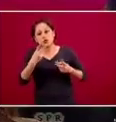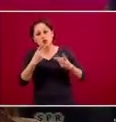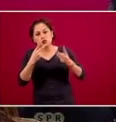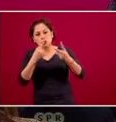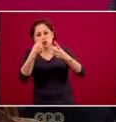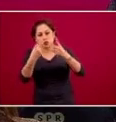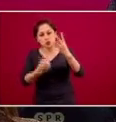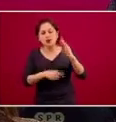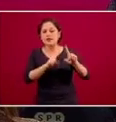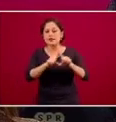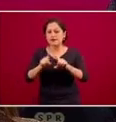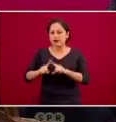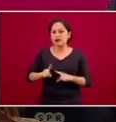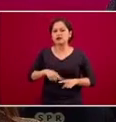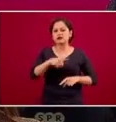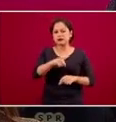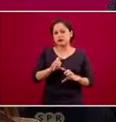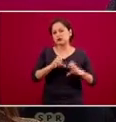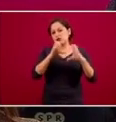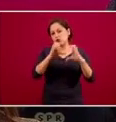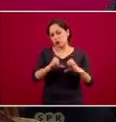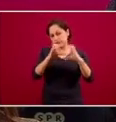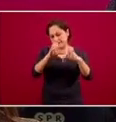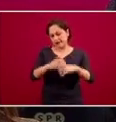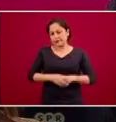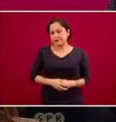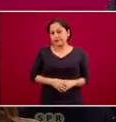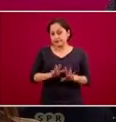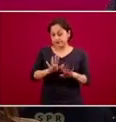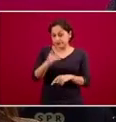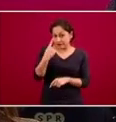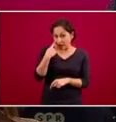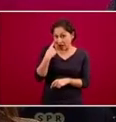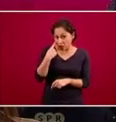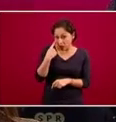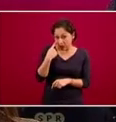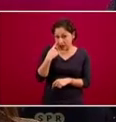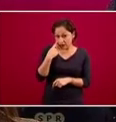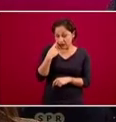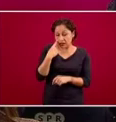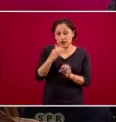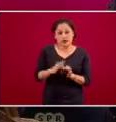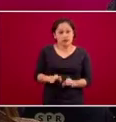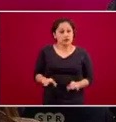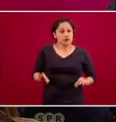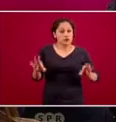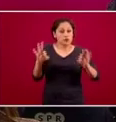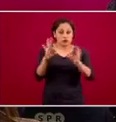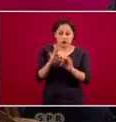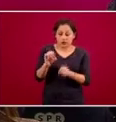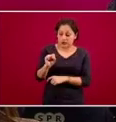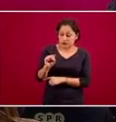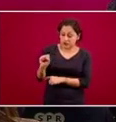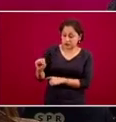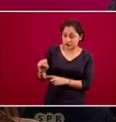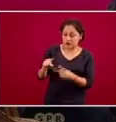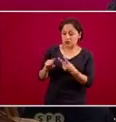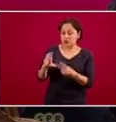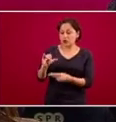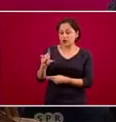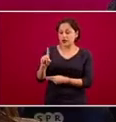are also of respiratory infectious diseases, we are pretty sure that smokers